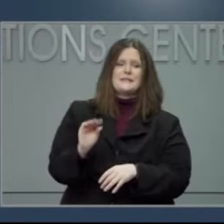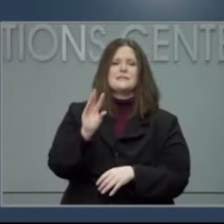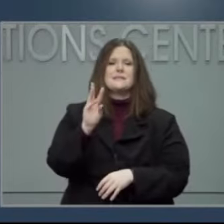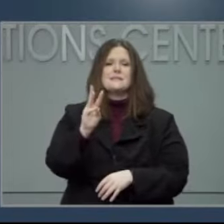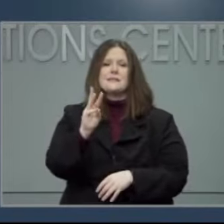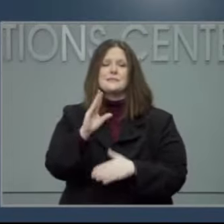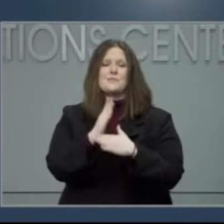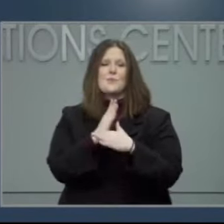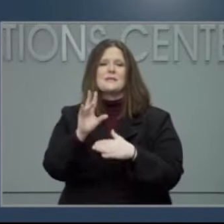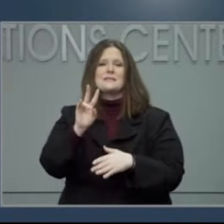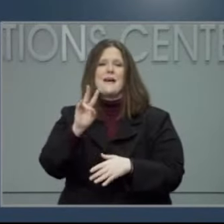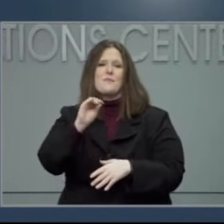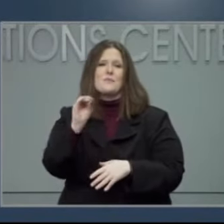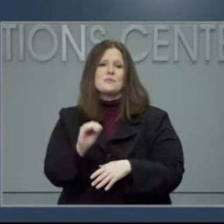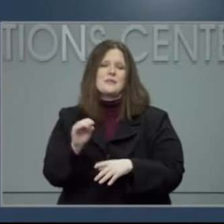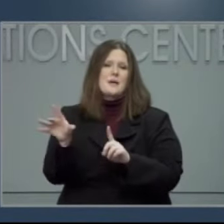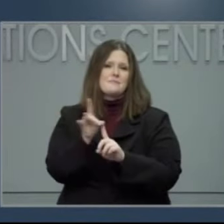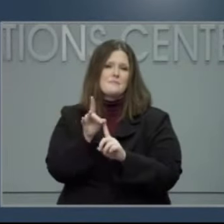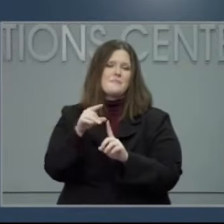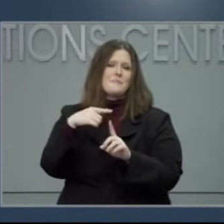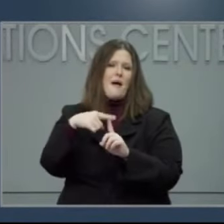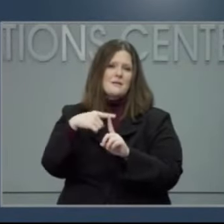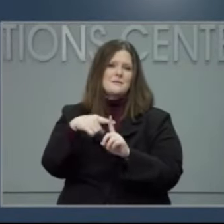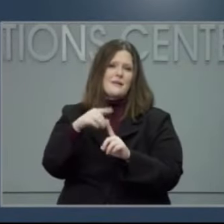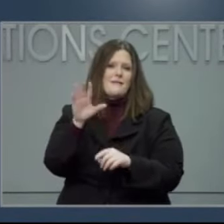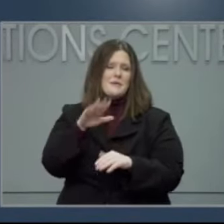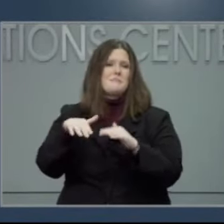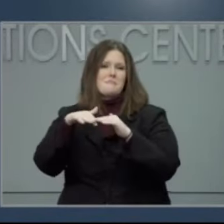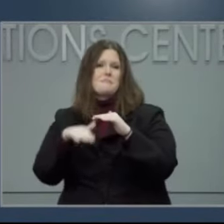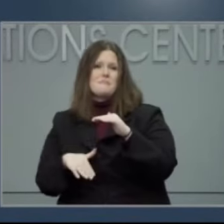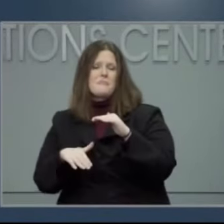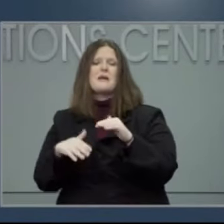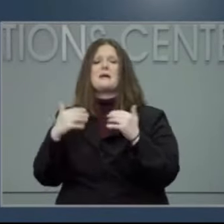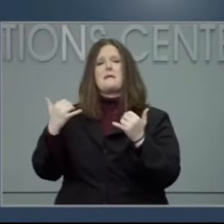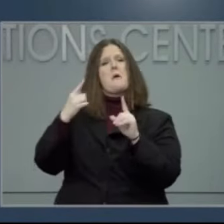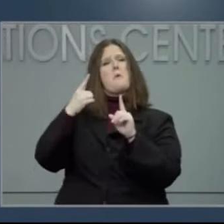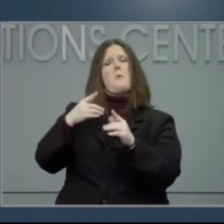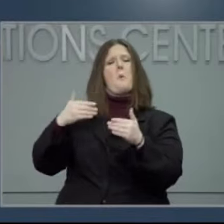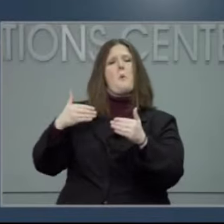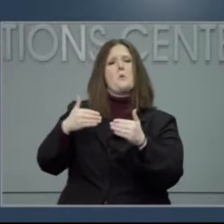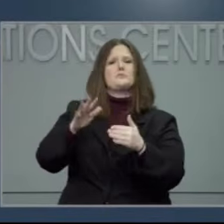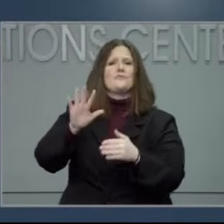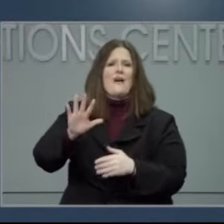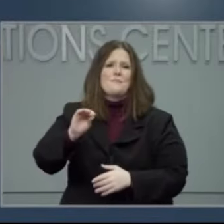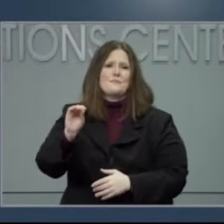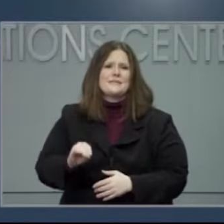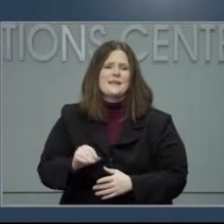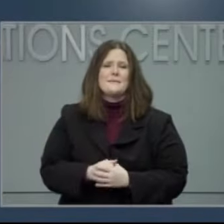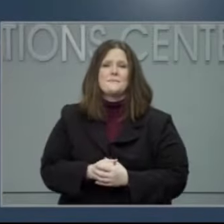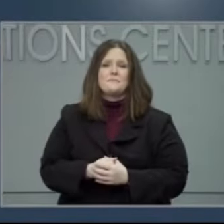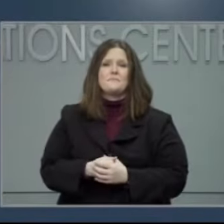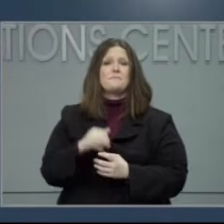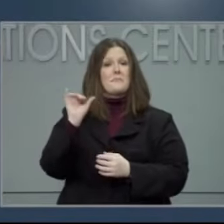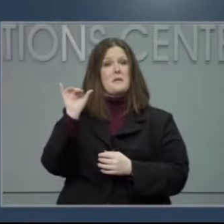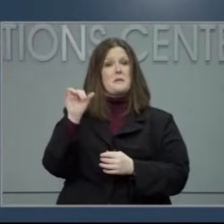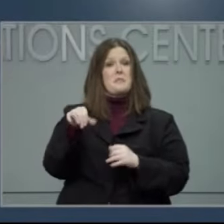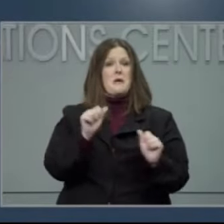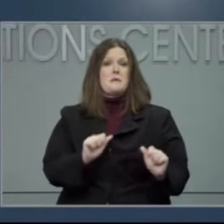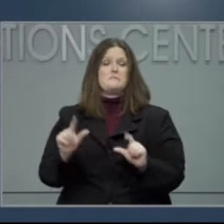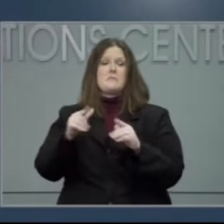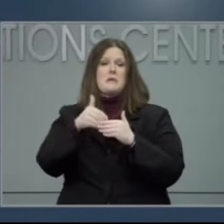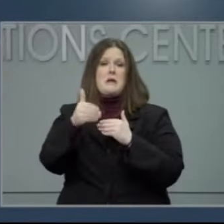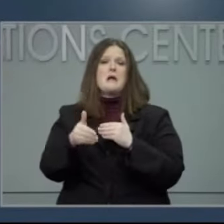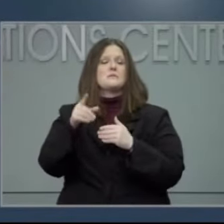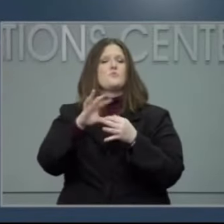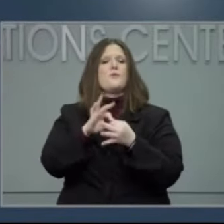goal. On our next graph, we look at day-over-day hospitalizations. This graph also starts in late